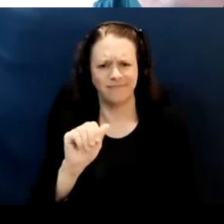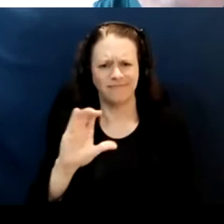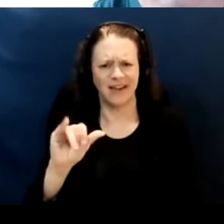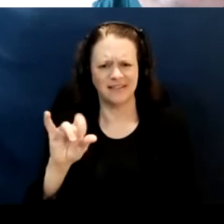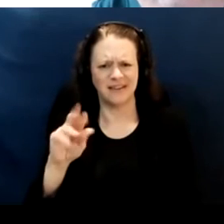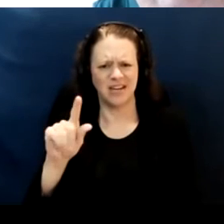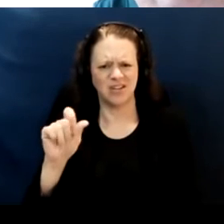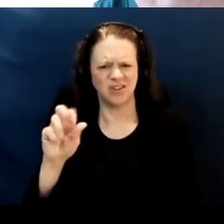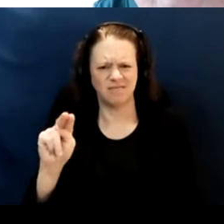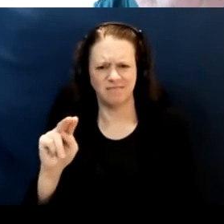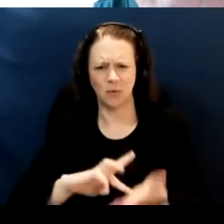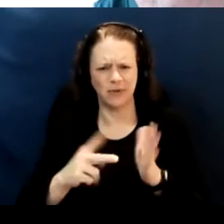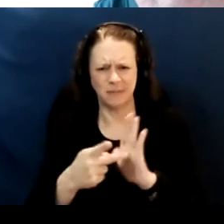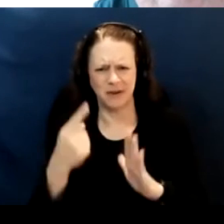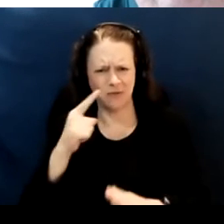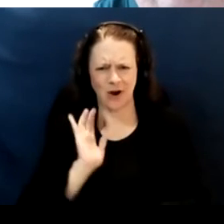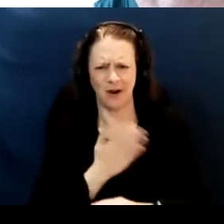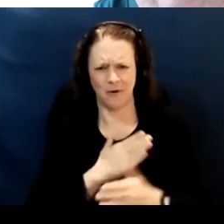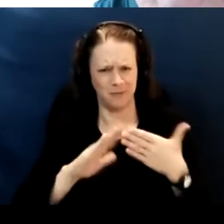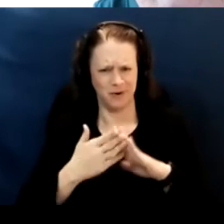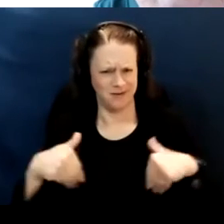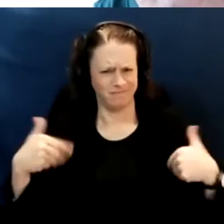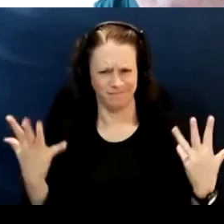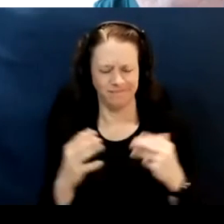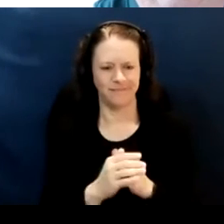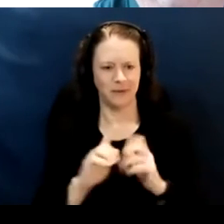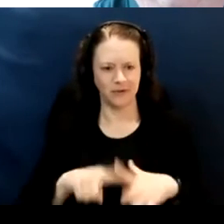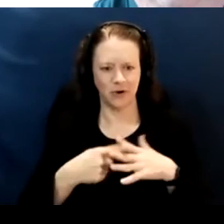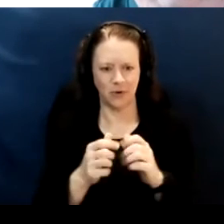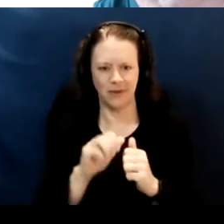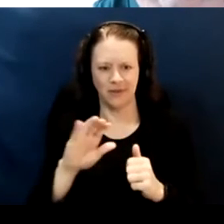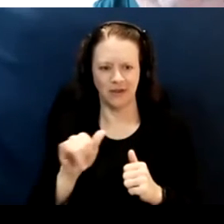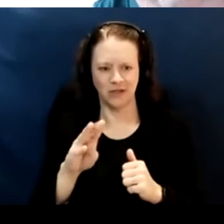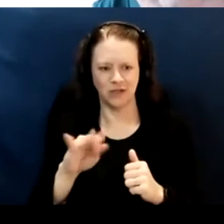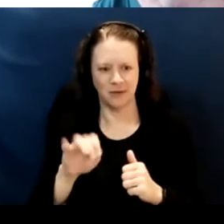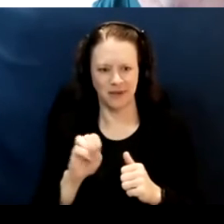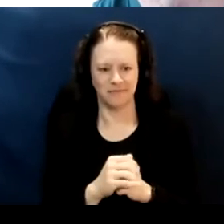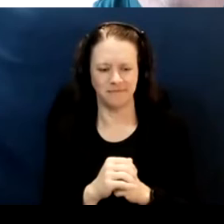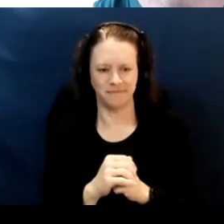community? And I'll start with, let's start with Jamie.